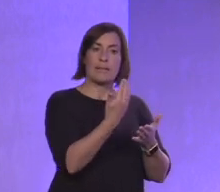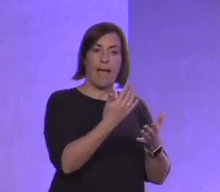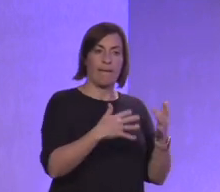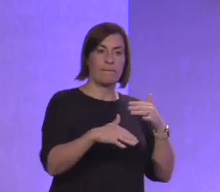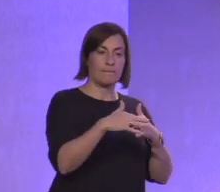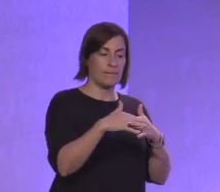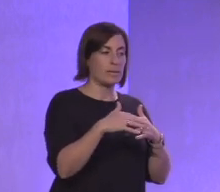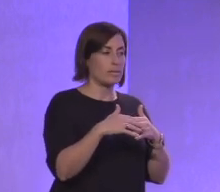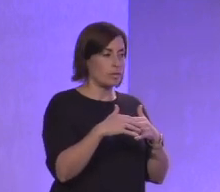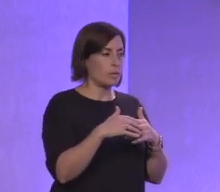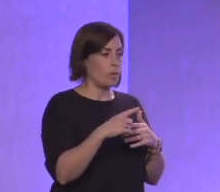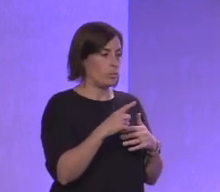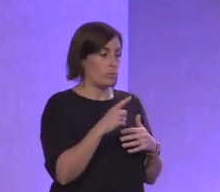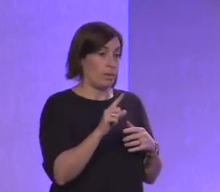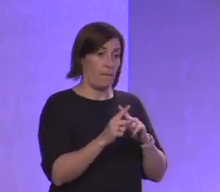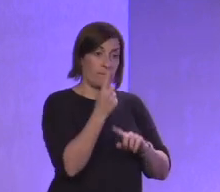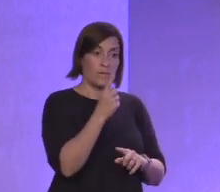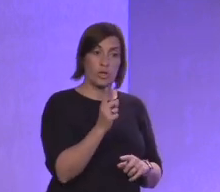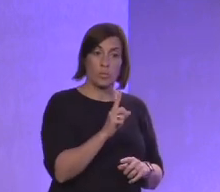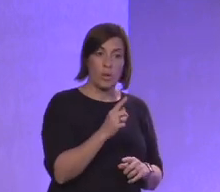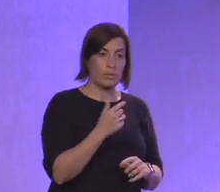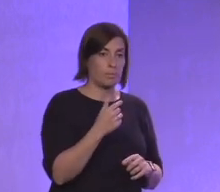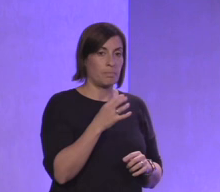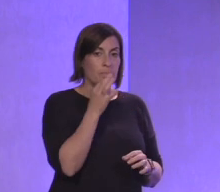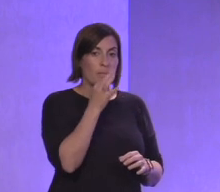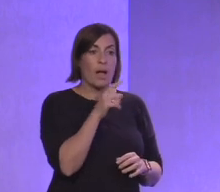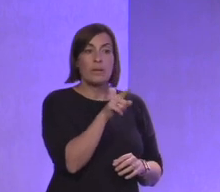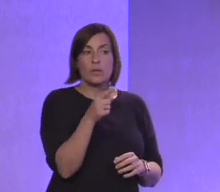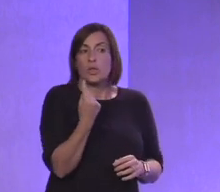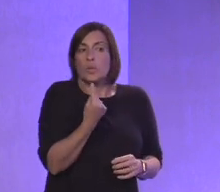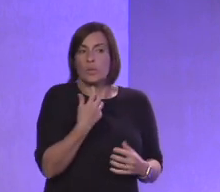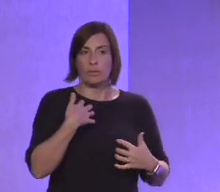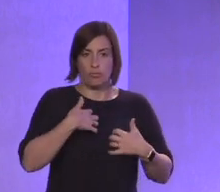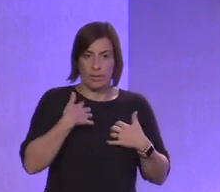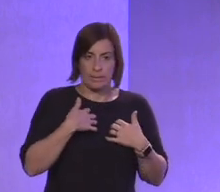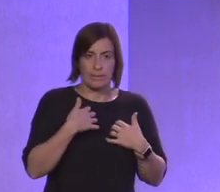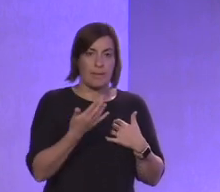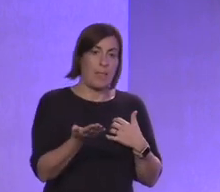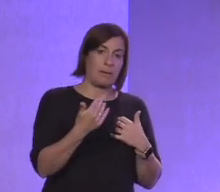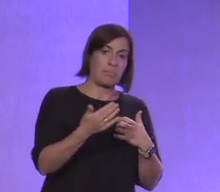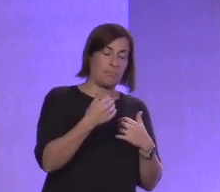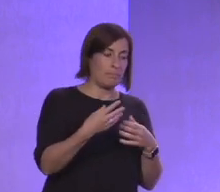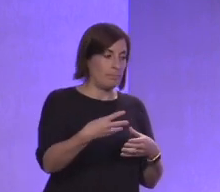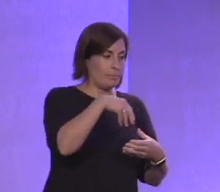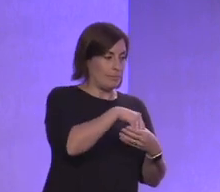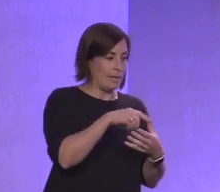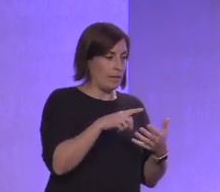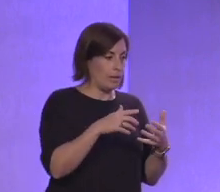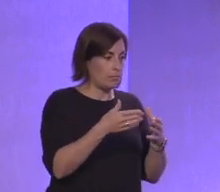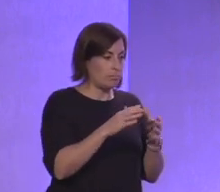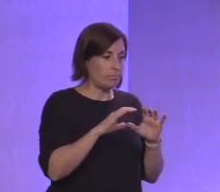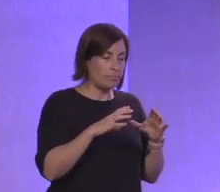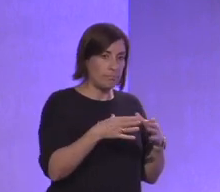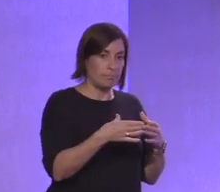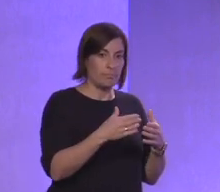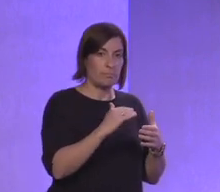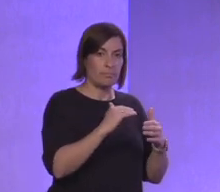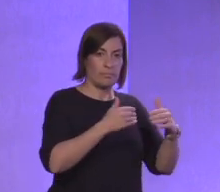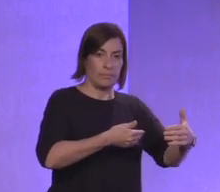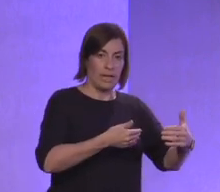to gather some interested folks and ask them to come along to a session with a problem or a situation that they're willing to talk about.